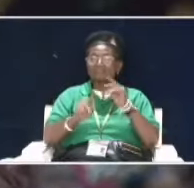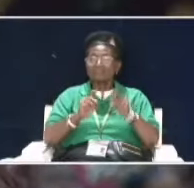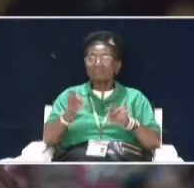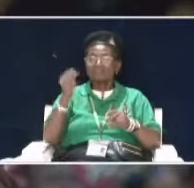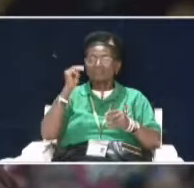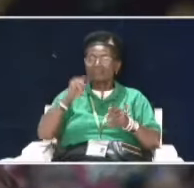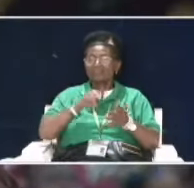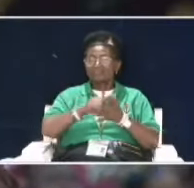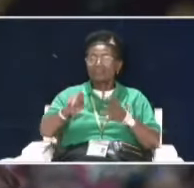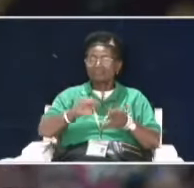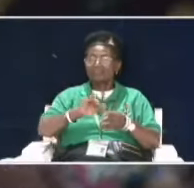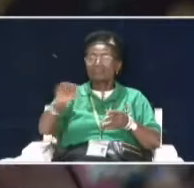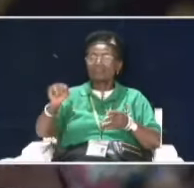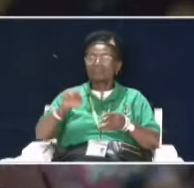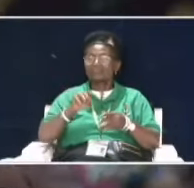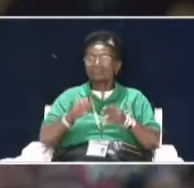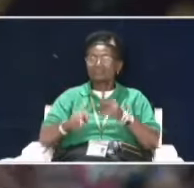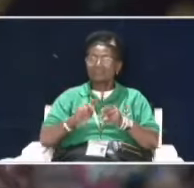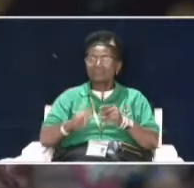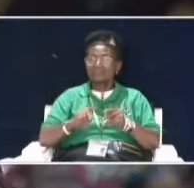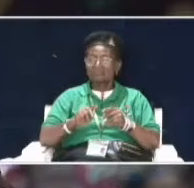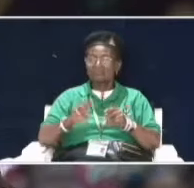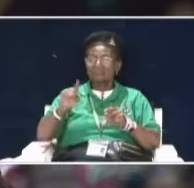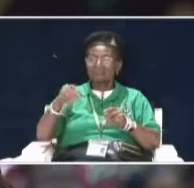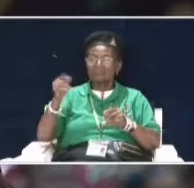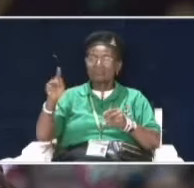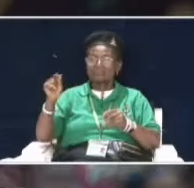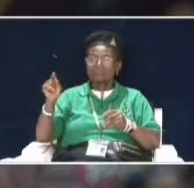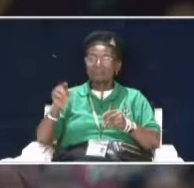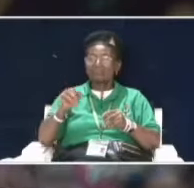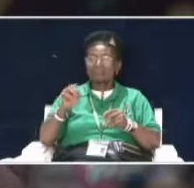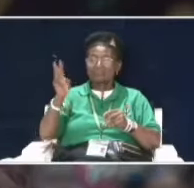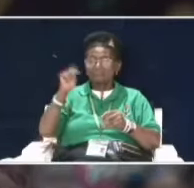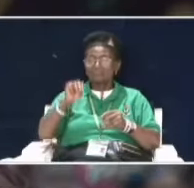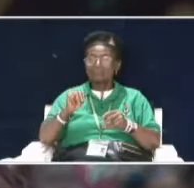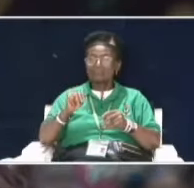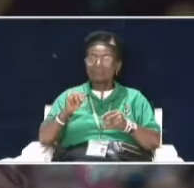people, dismembering them, and